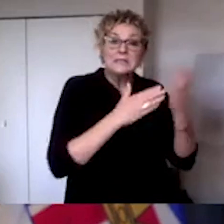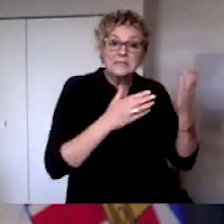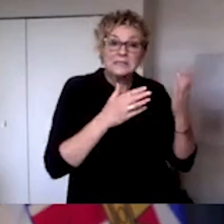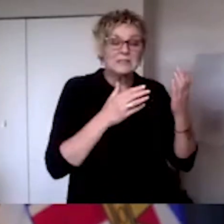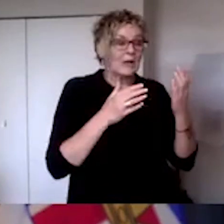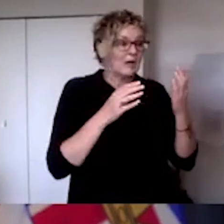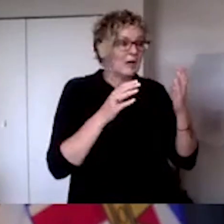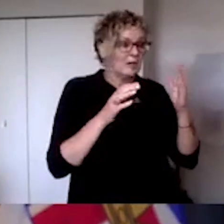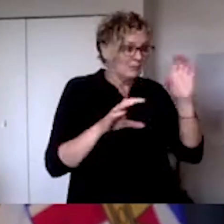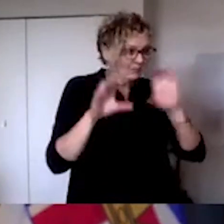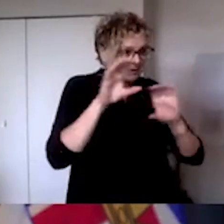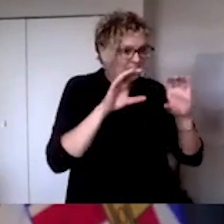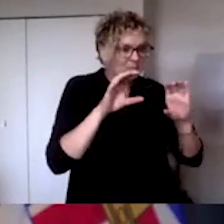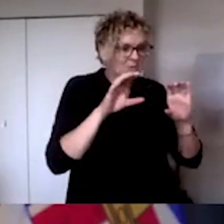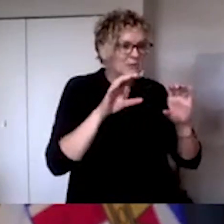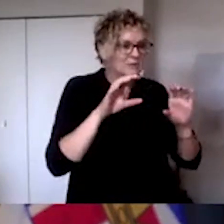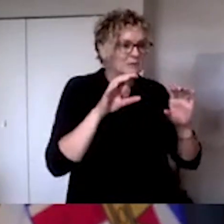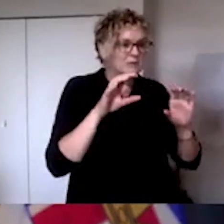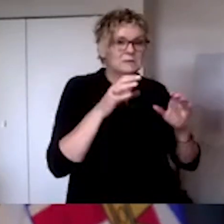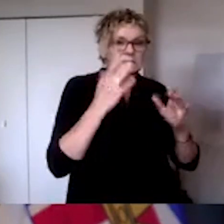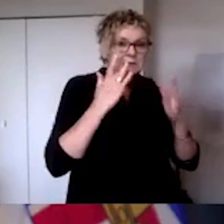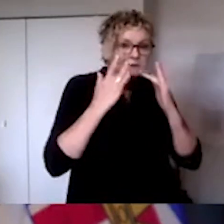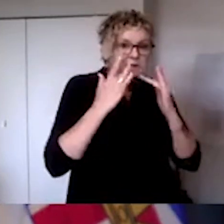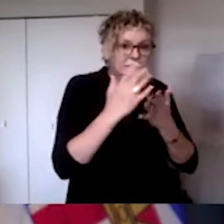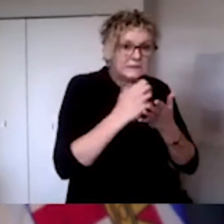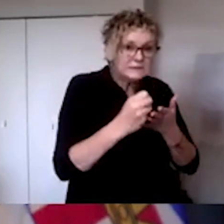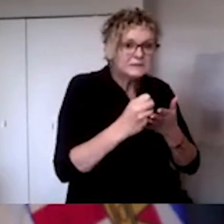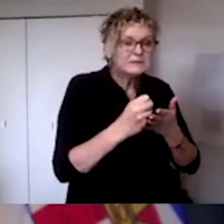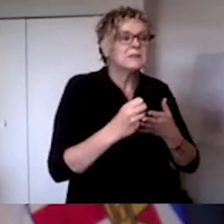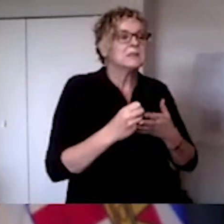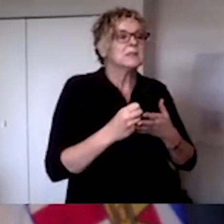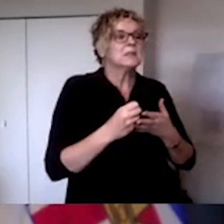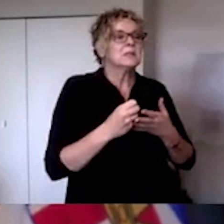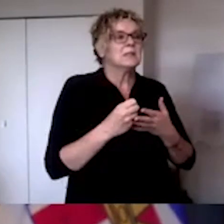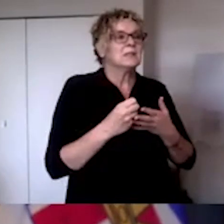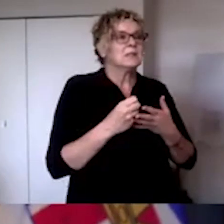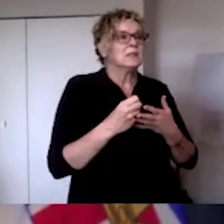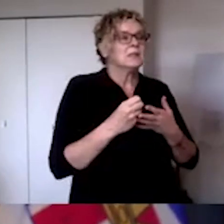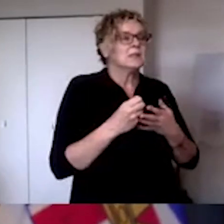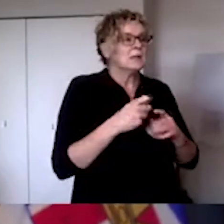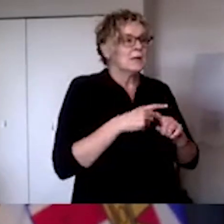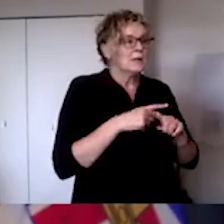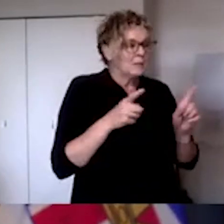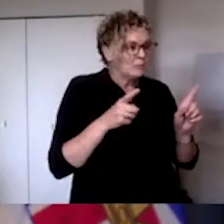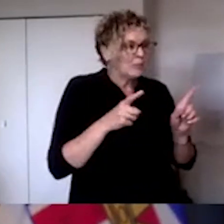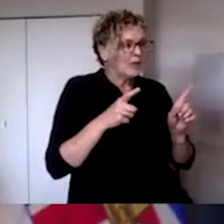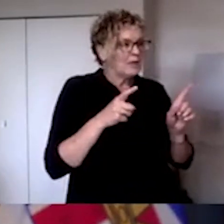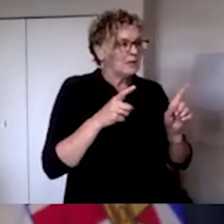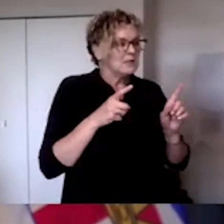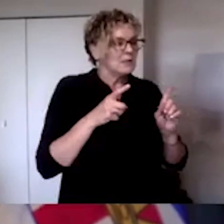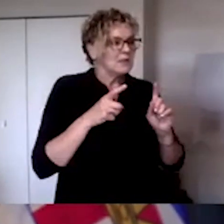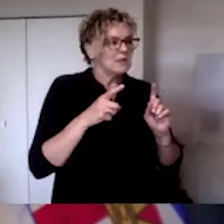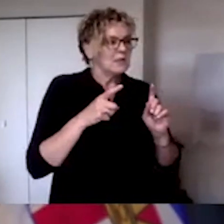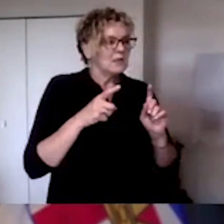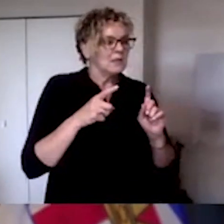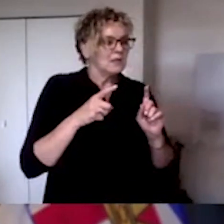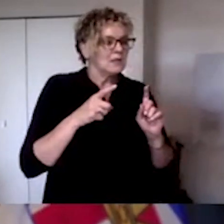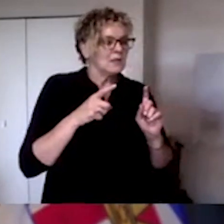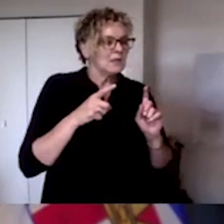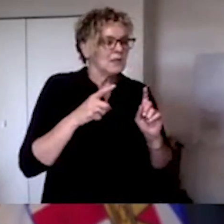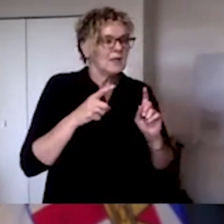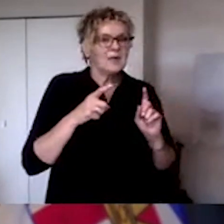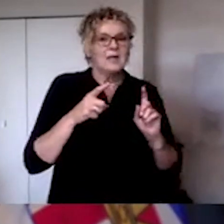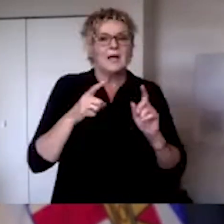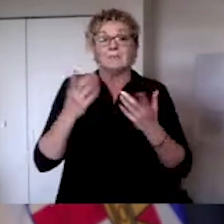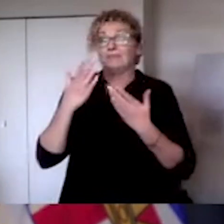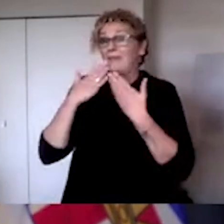who actually need a test have it and have it available, and it has been challenging. I know there's been challenges with some of the